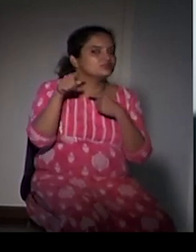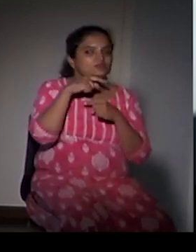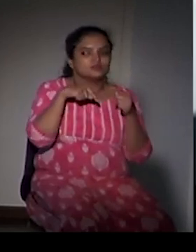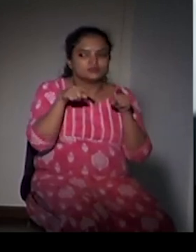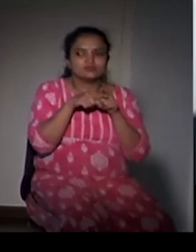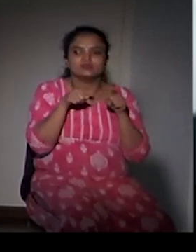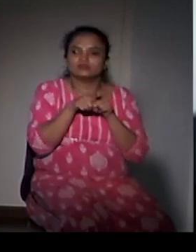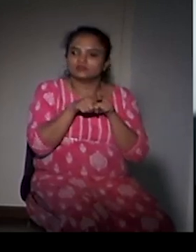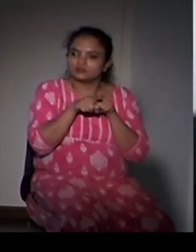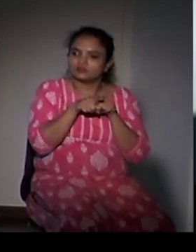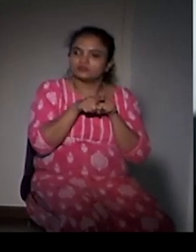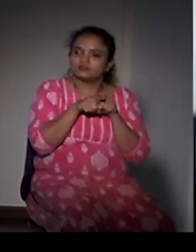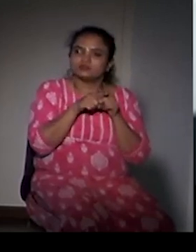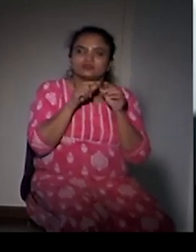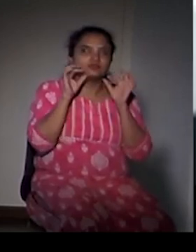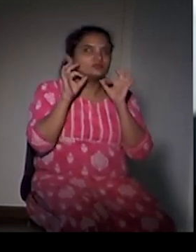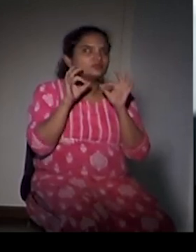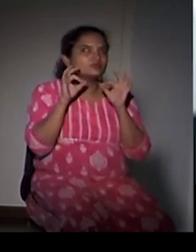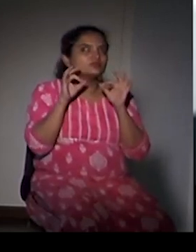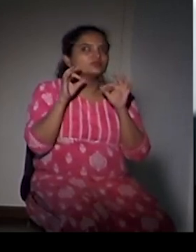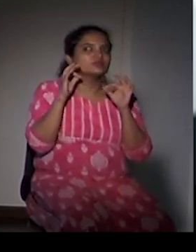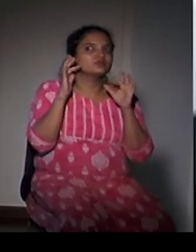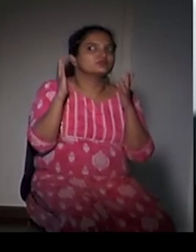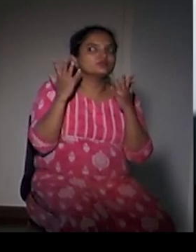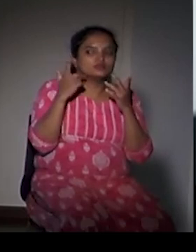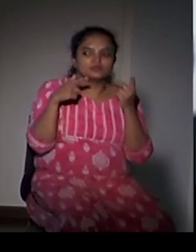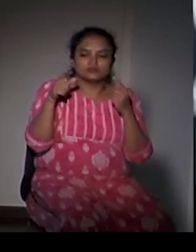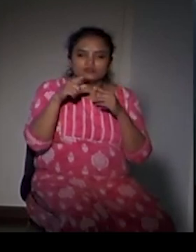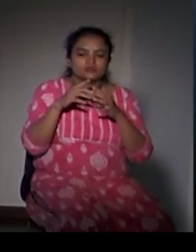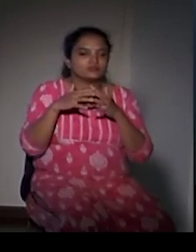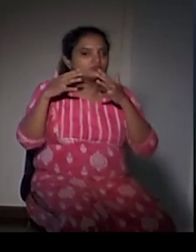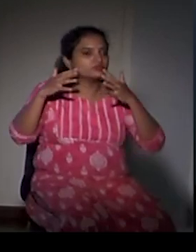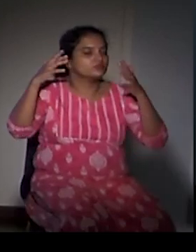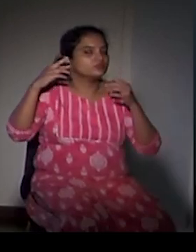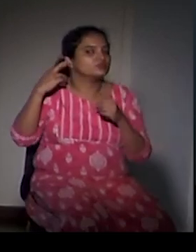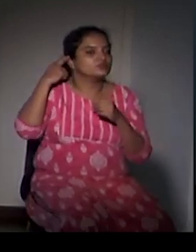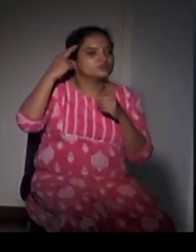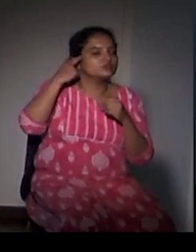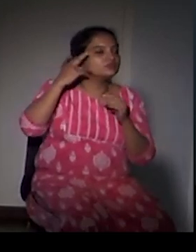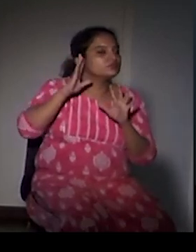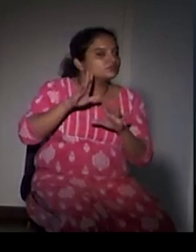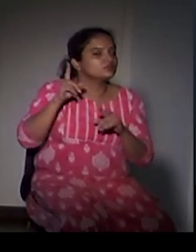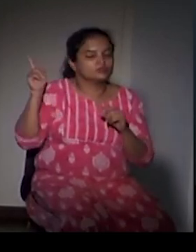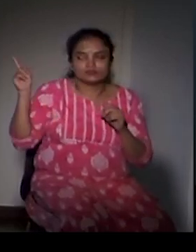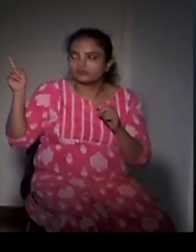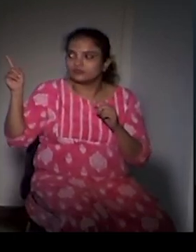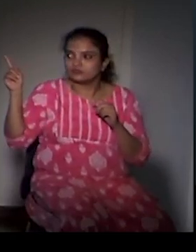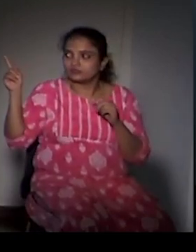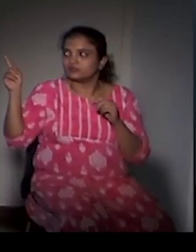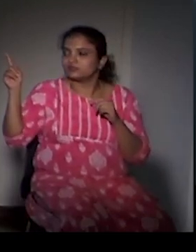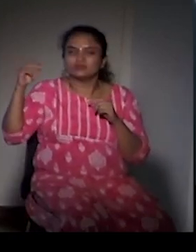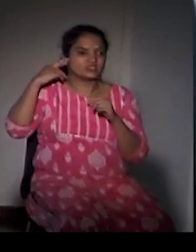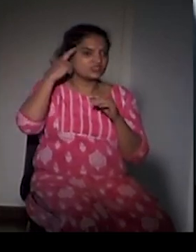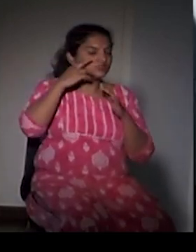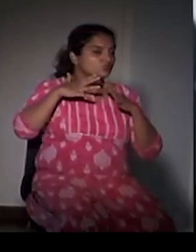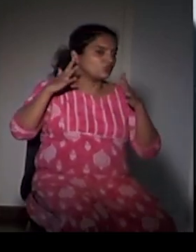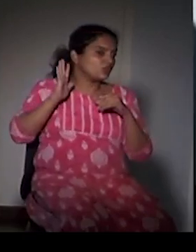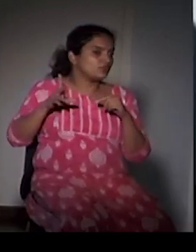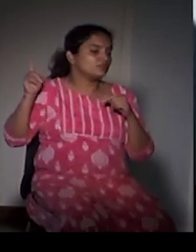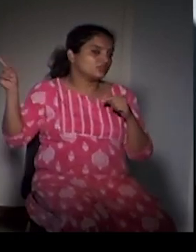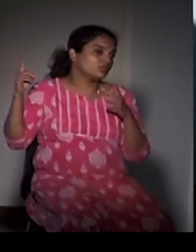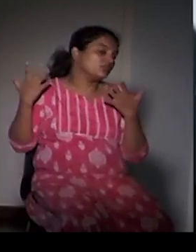is obviously a very threatened art form, and there are lots of reasons for this. I mean, there's not much we can do about the